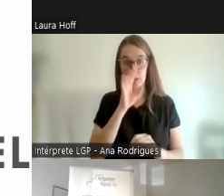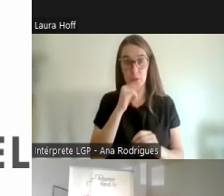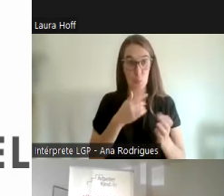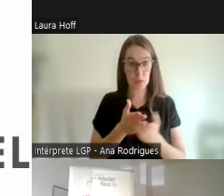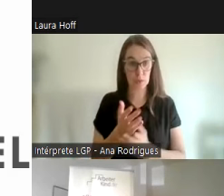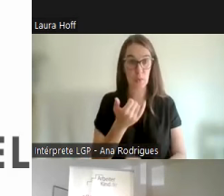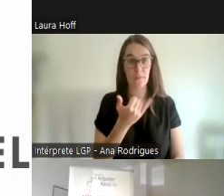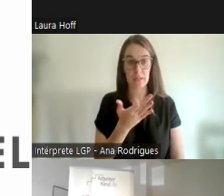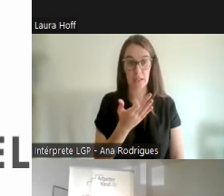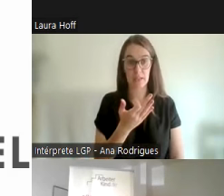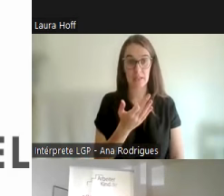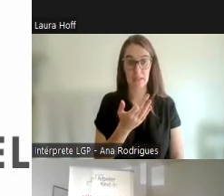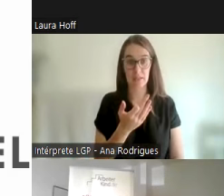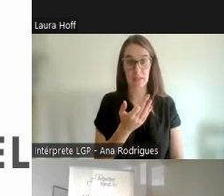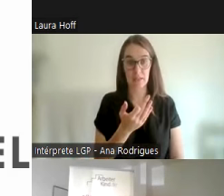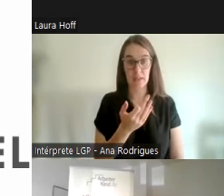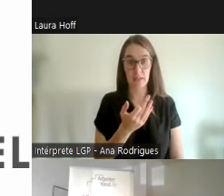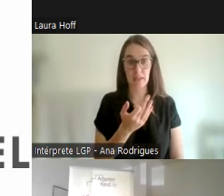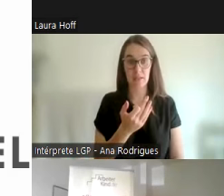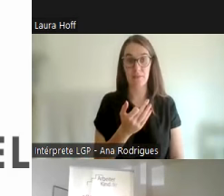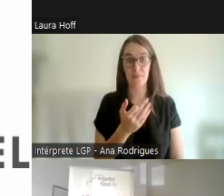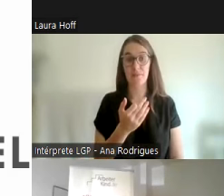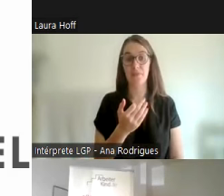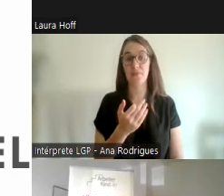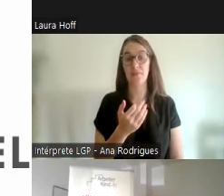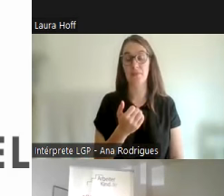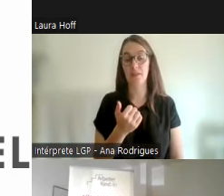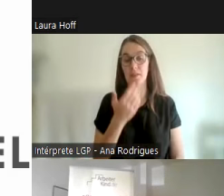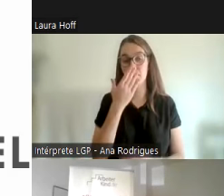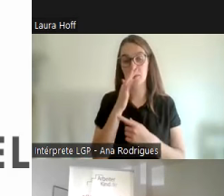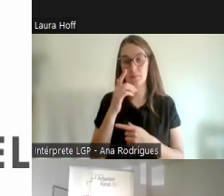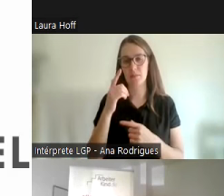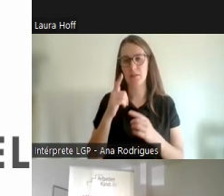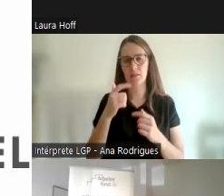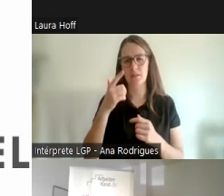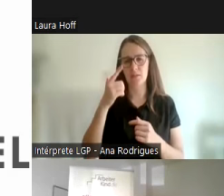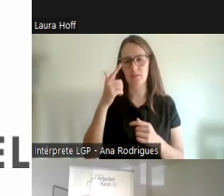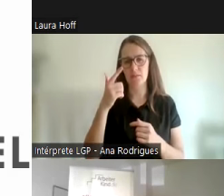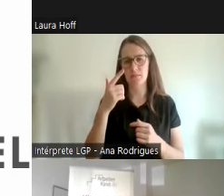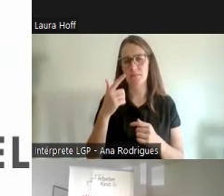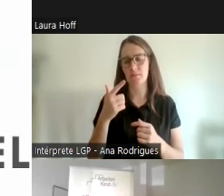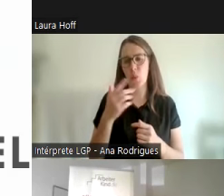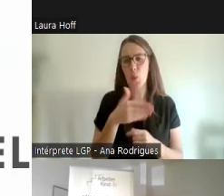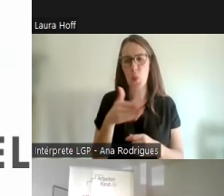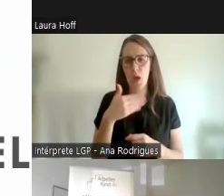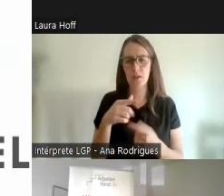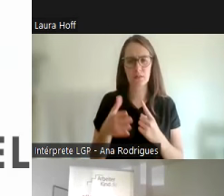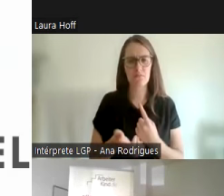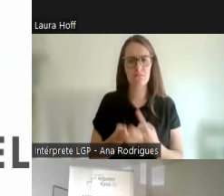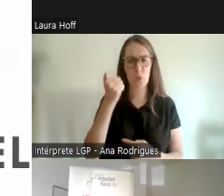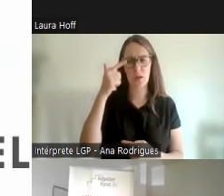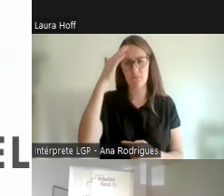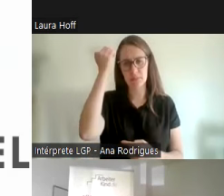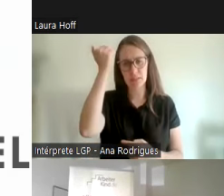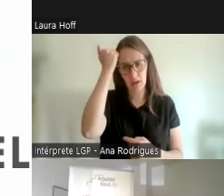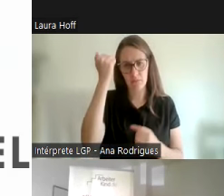27, 20 will later finish with their bachelor's degrees, and only 11 out of these 100 students from the